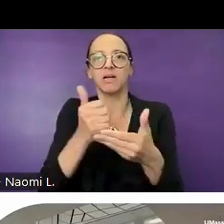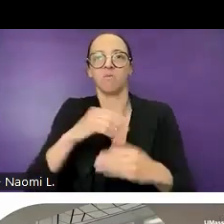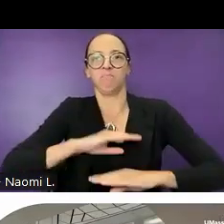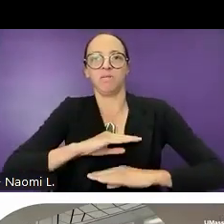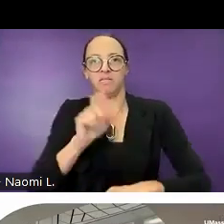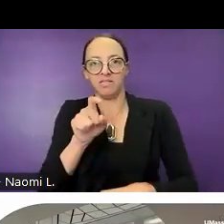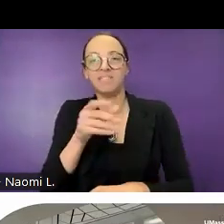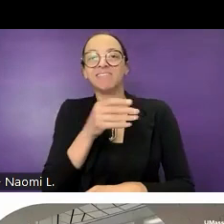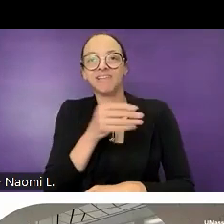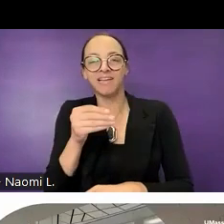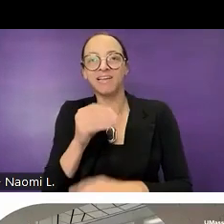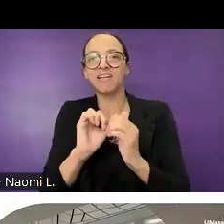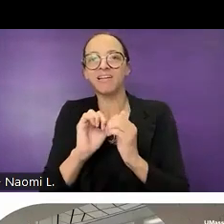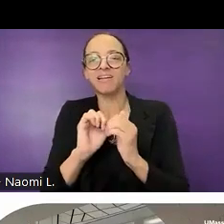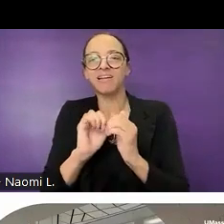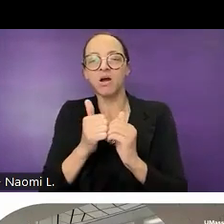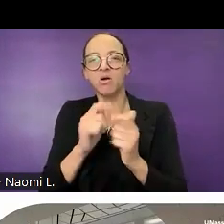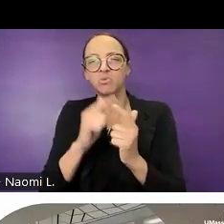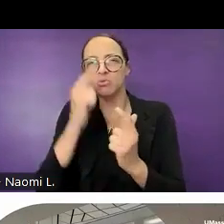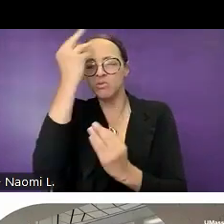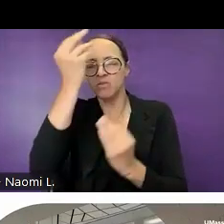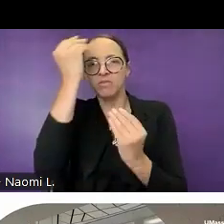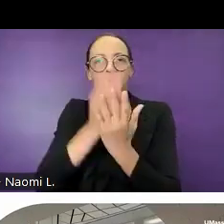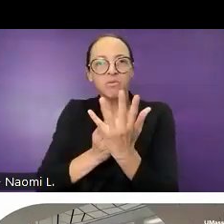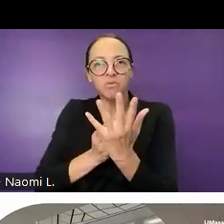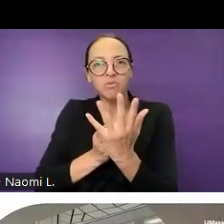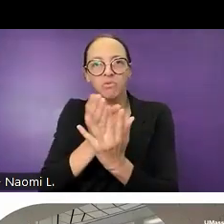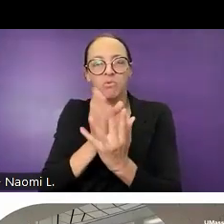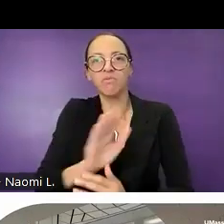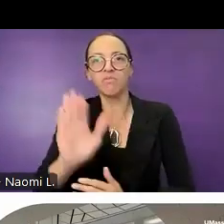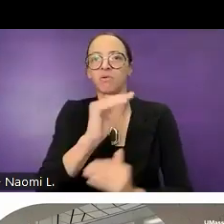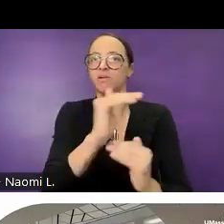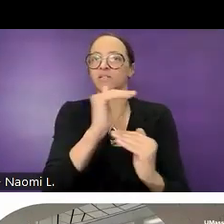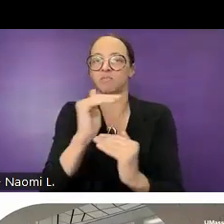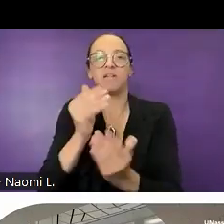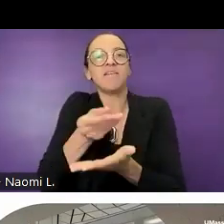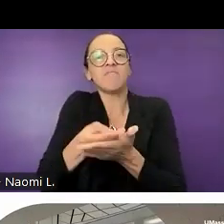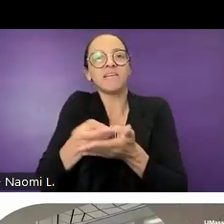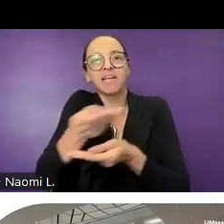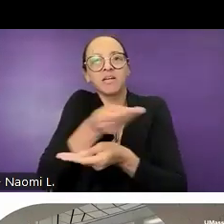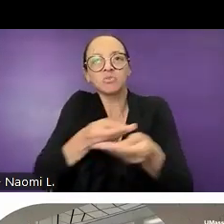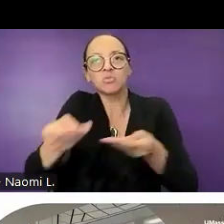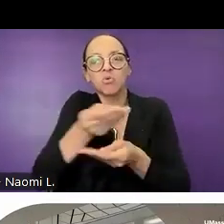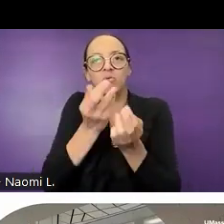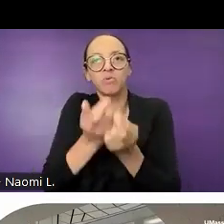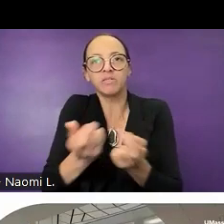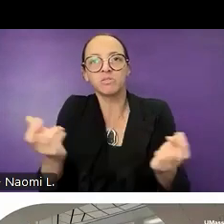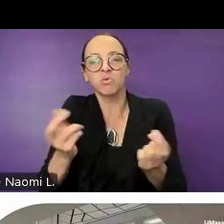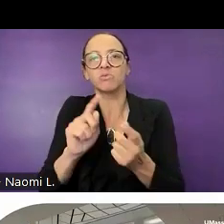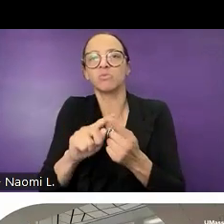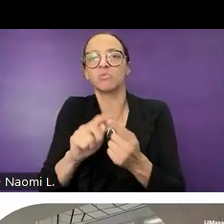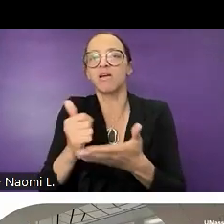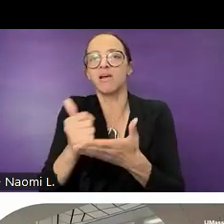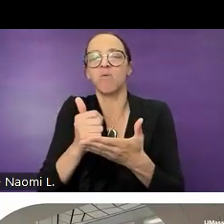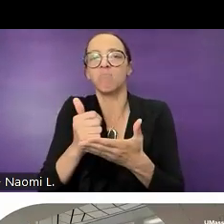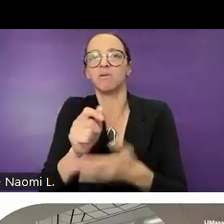their limited financial resources to match need with appropriate services. So in short, this